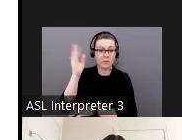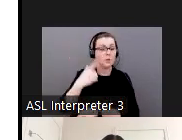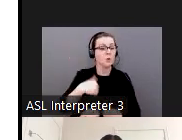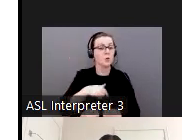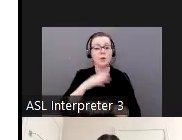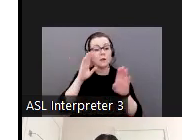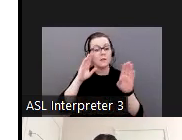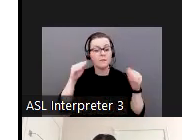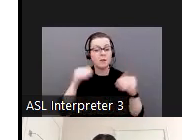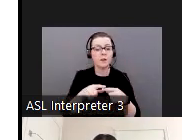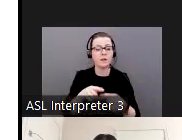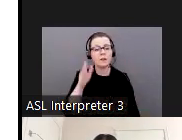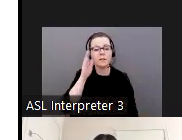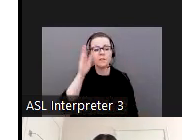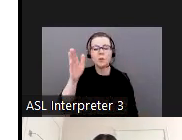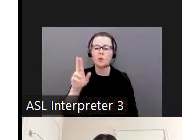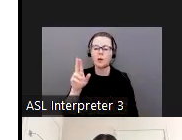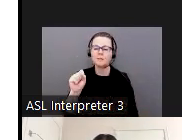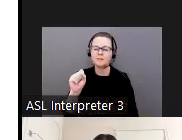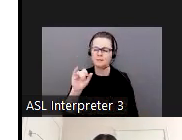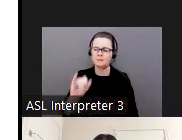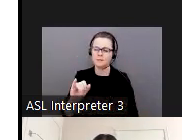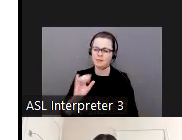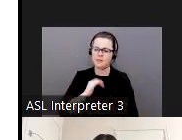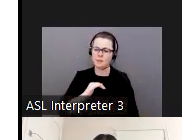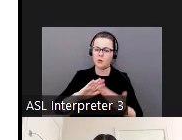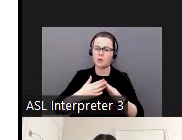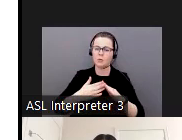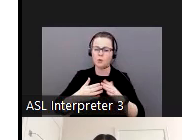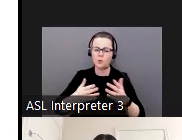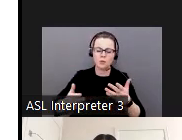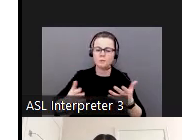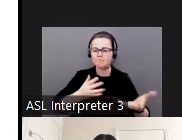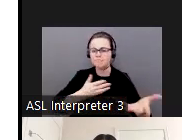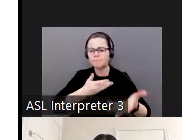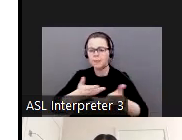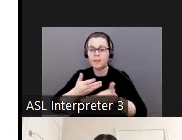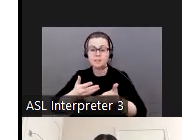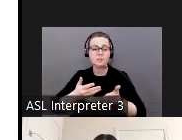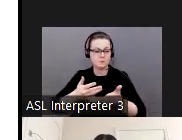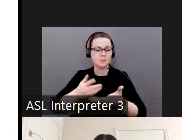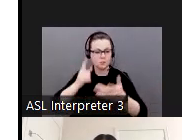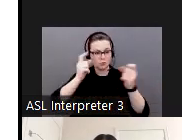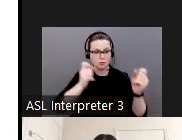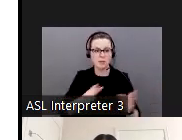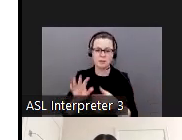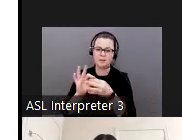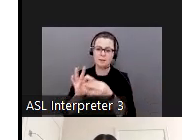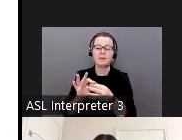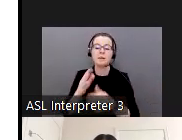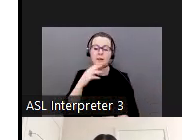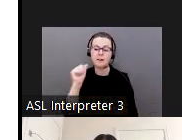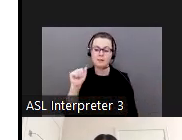our community engagement strategy on elder abuse prevention, which we launched last year. We're almost coming up to the 1-year